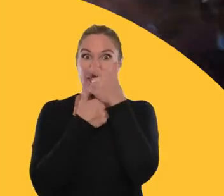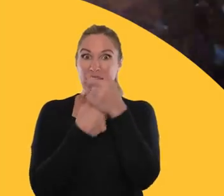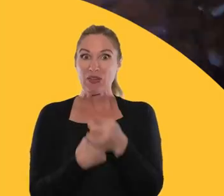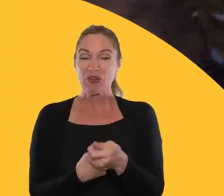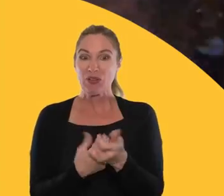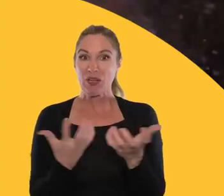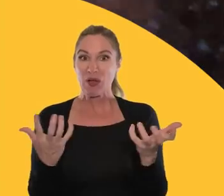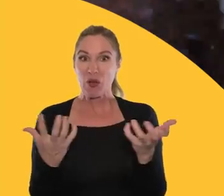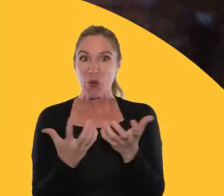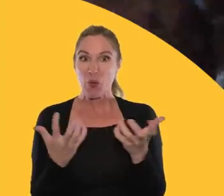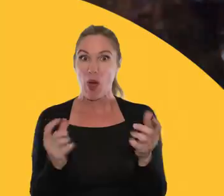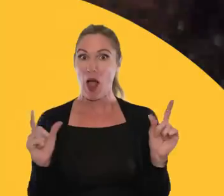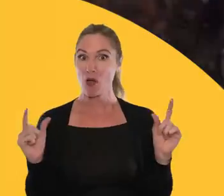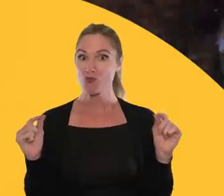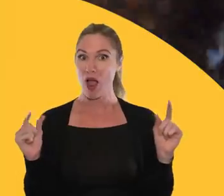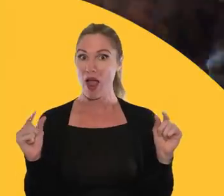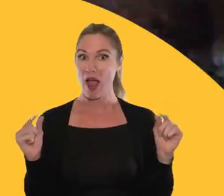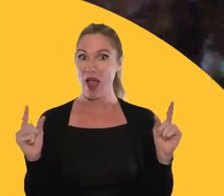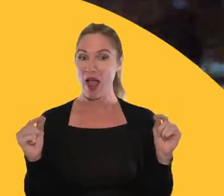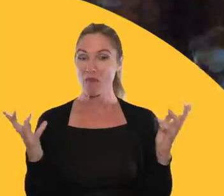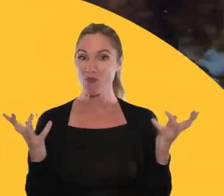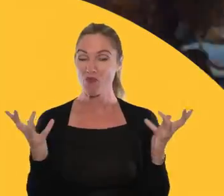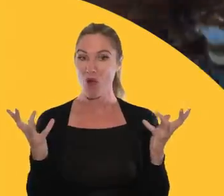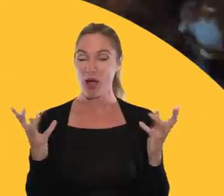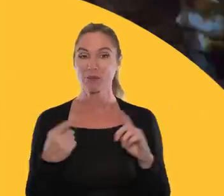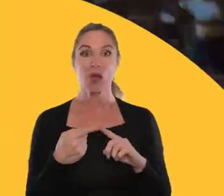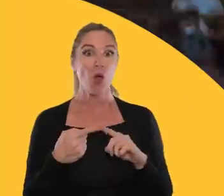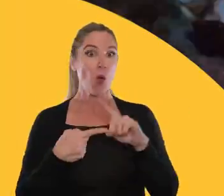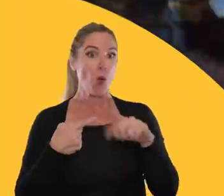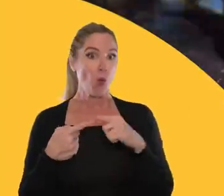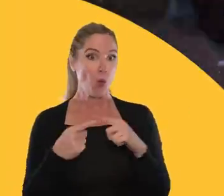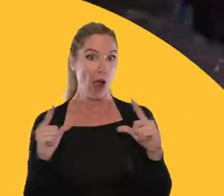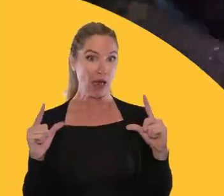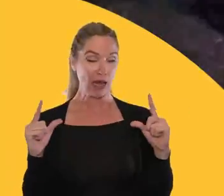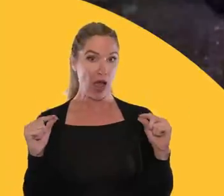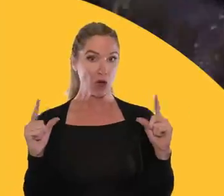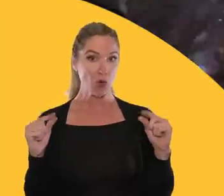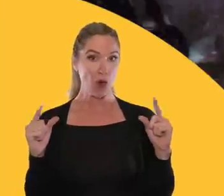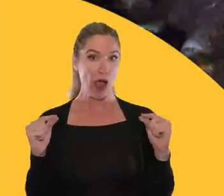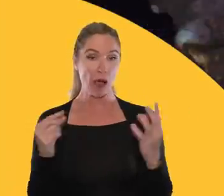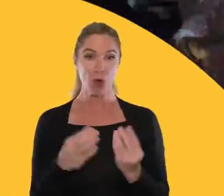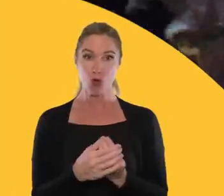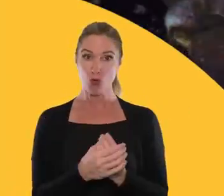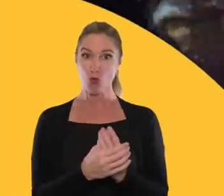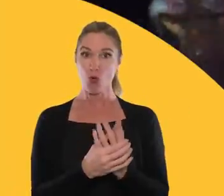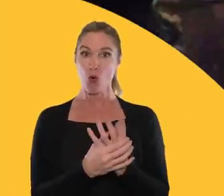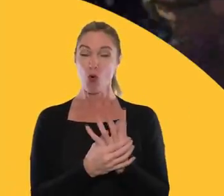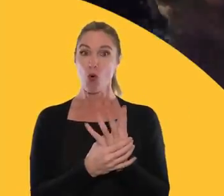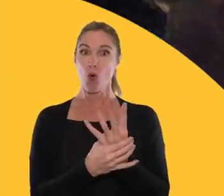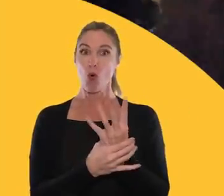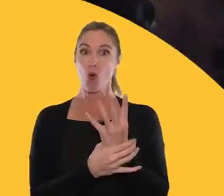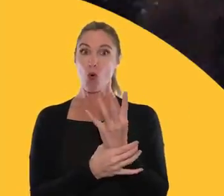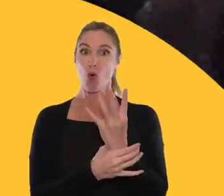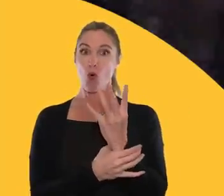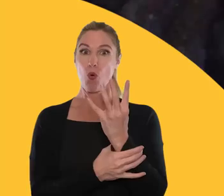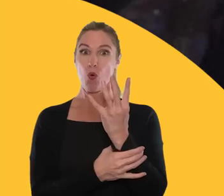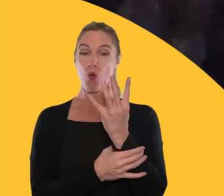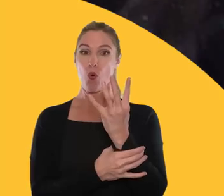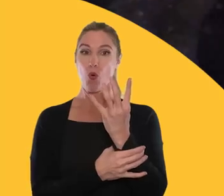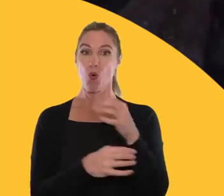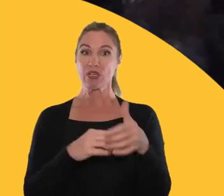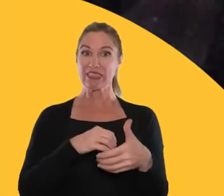An interesting fact about crabs is that when a crab gets too